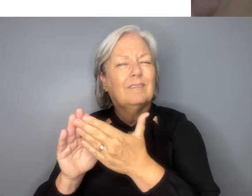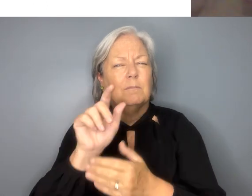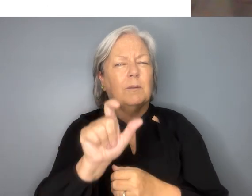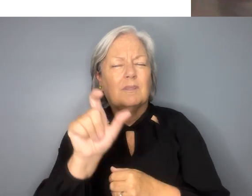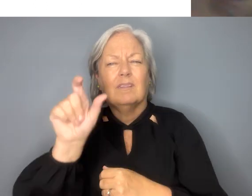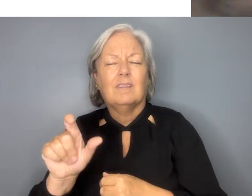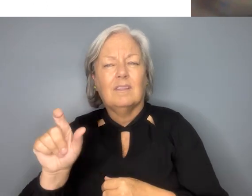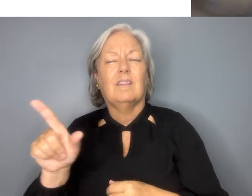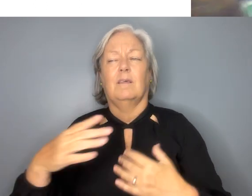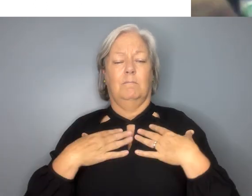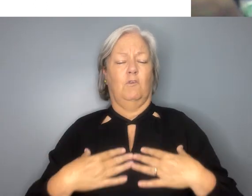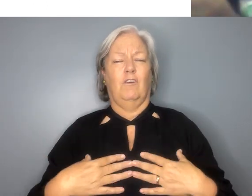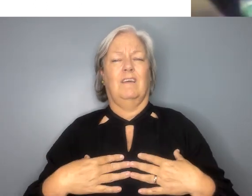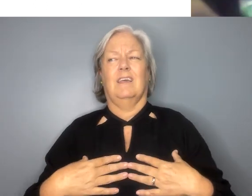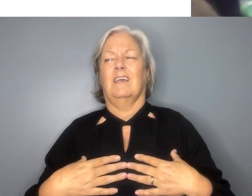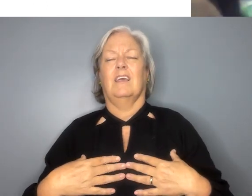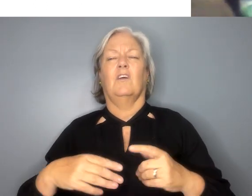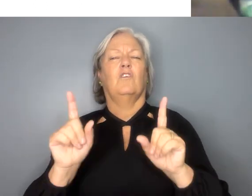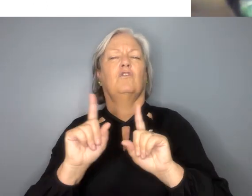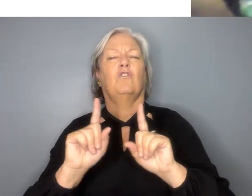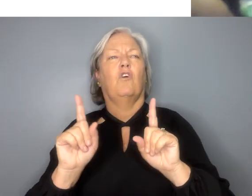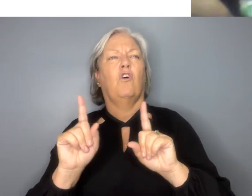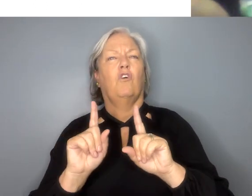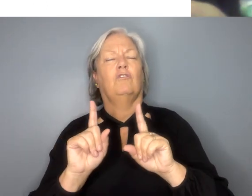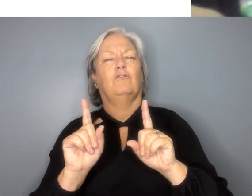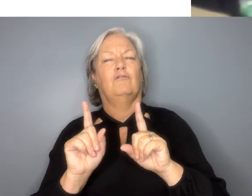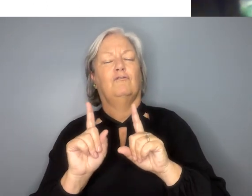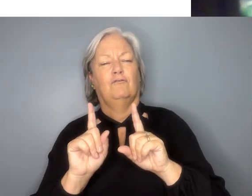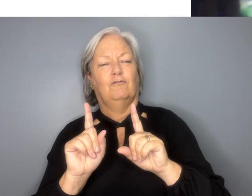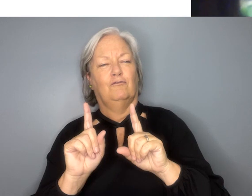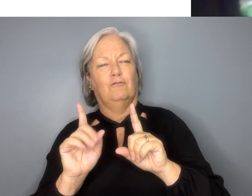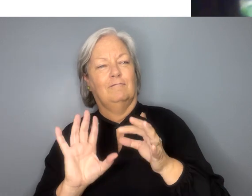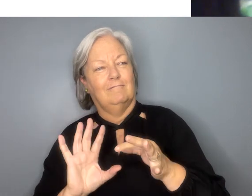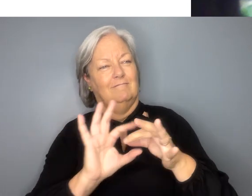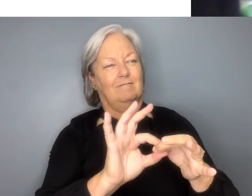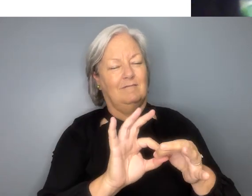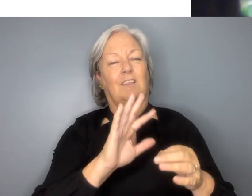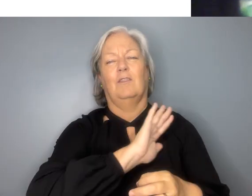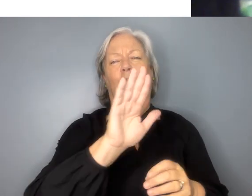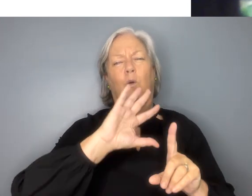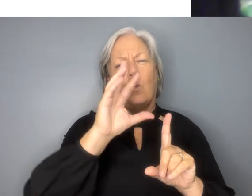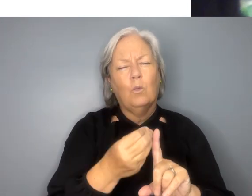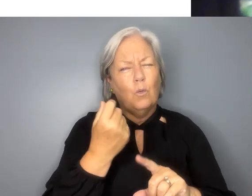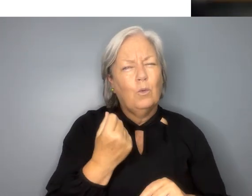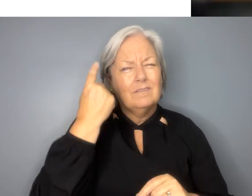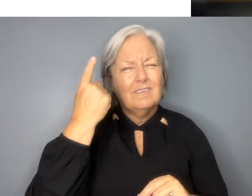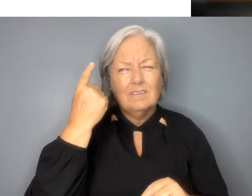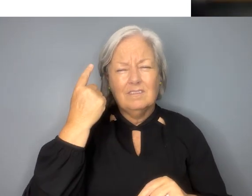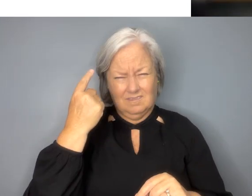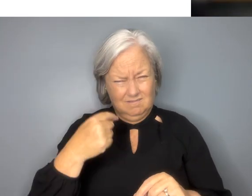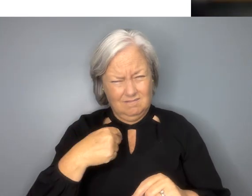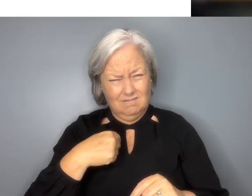aren't able to present in ways that our culture understands.